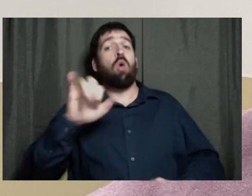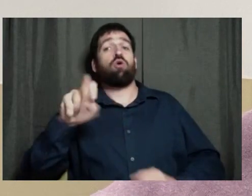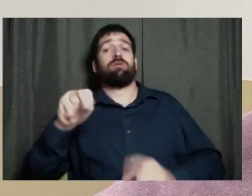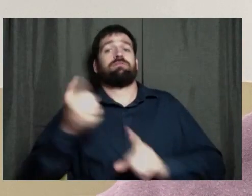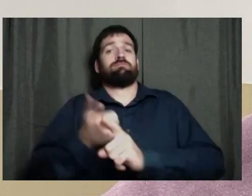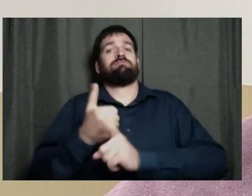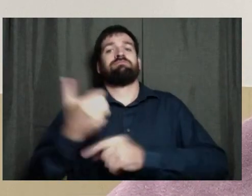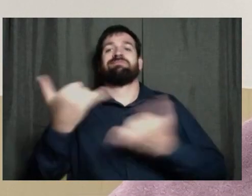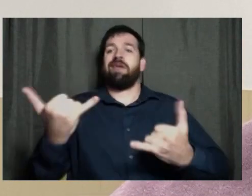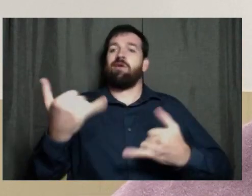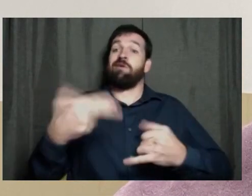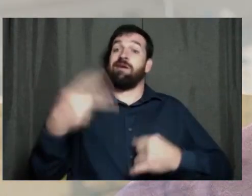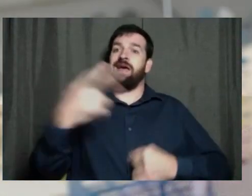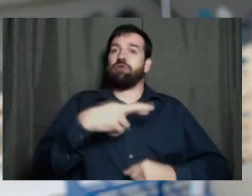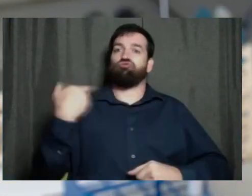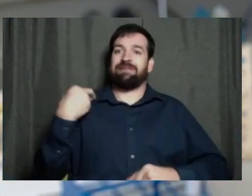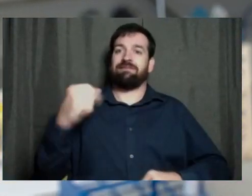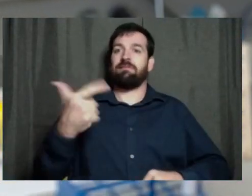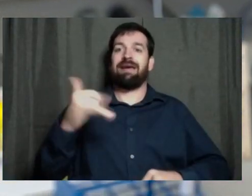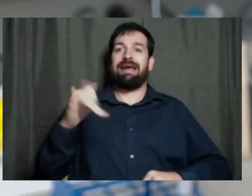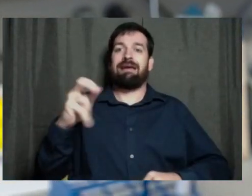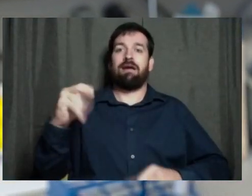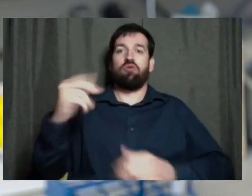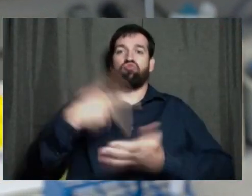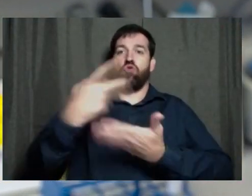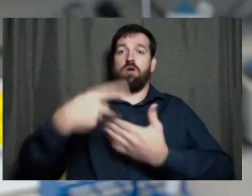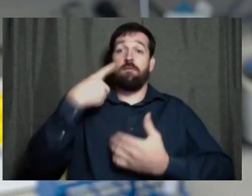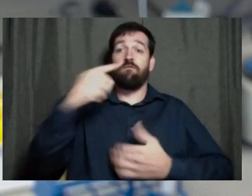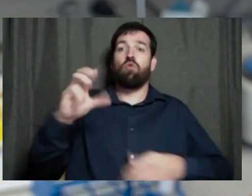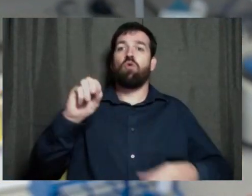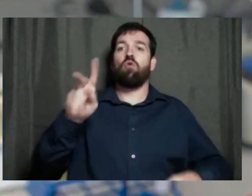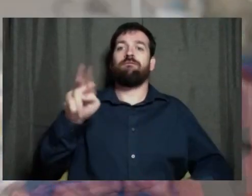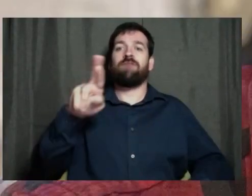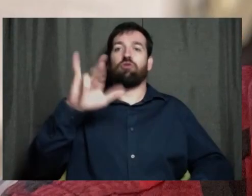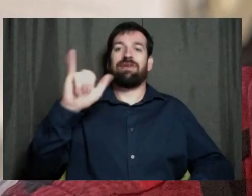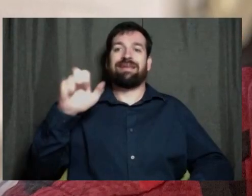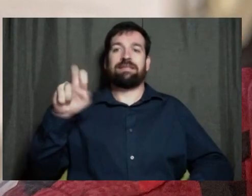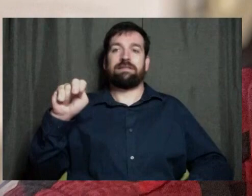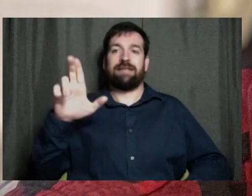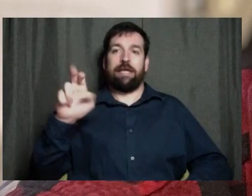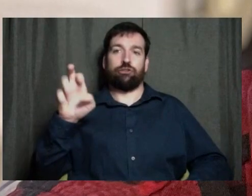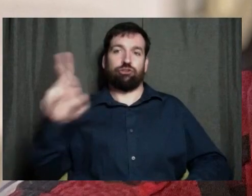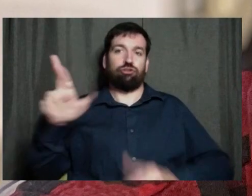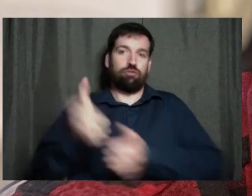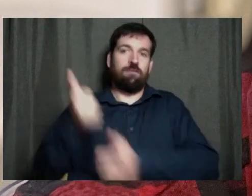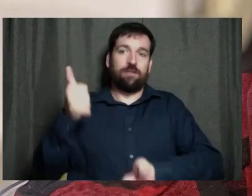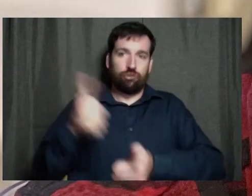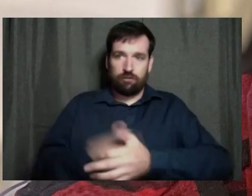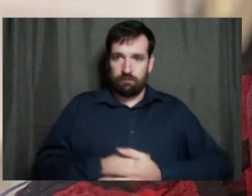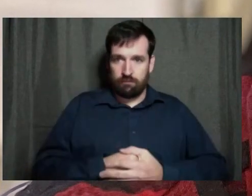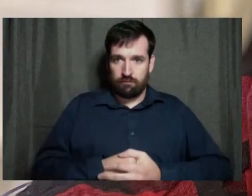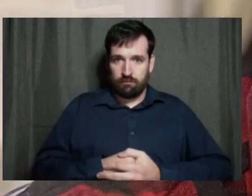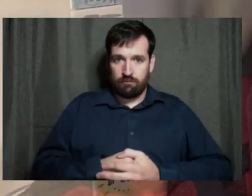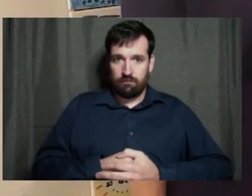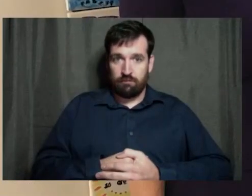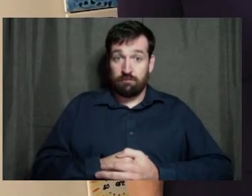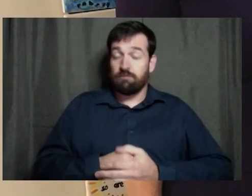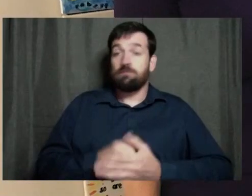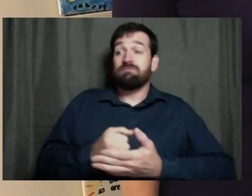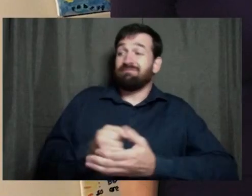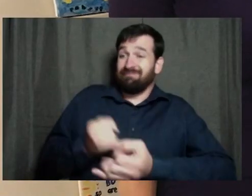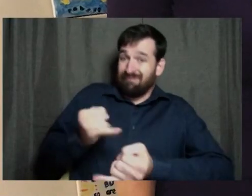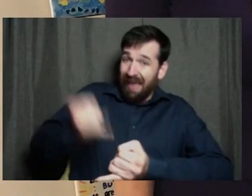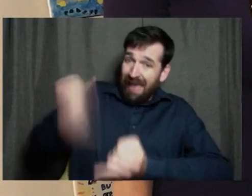high-risk gynecology program for ovarian cancer prevention. I think in the end, an extremely